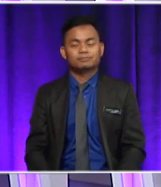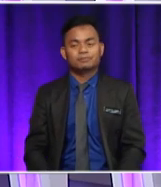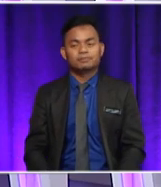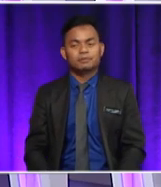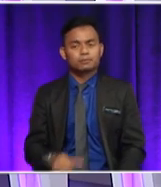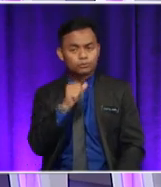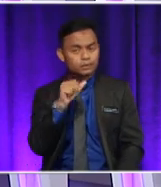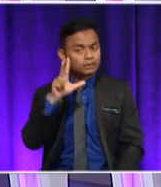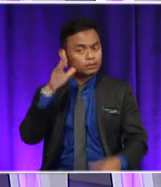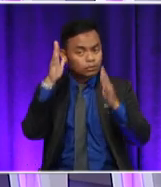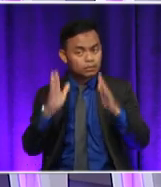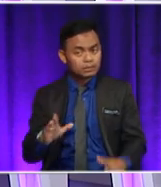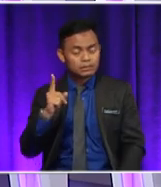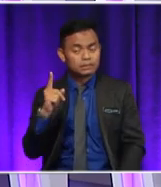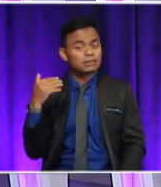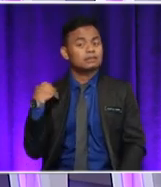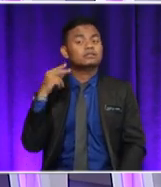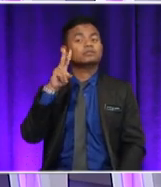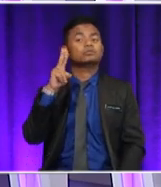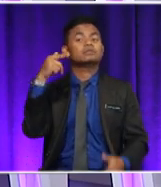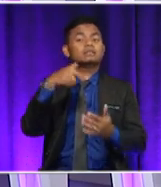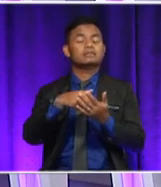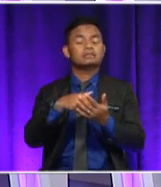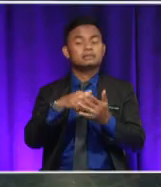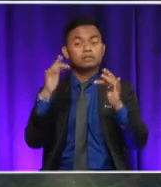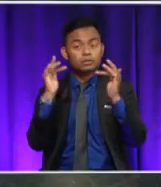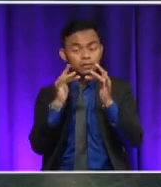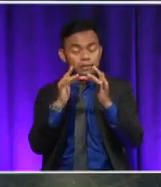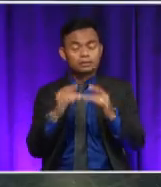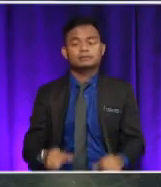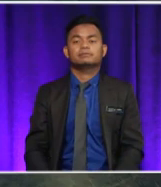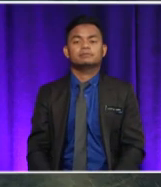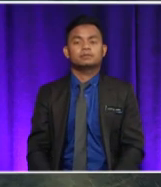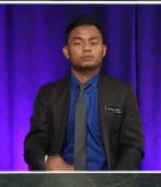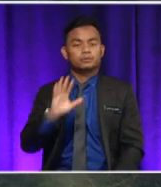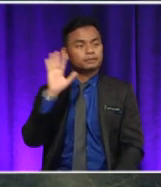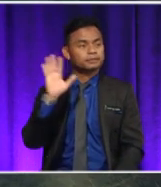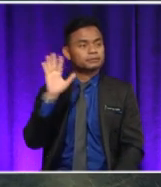studio today. We do have two other pupils online joining us. Can you wave at us here?